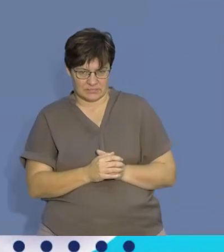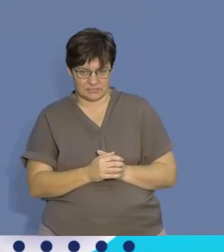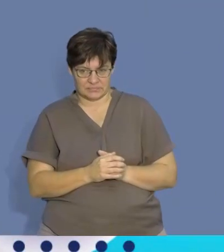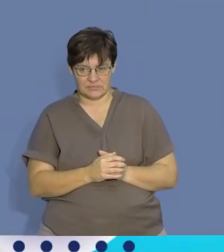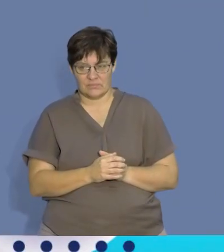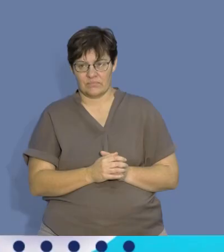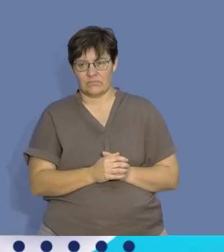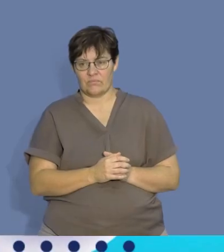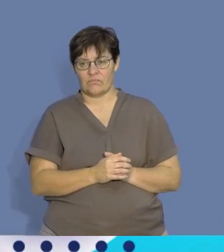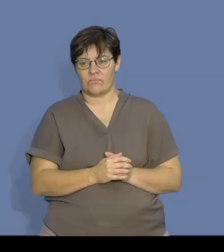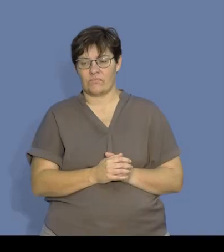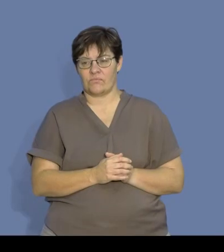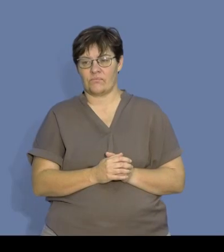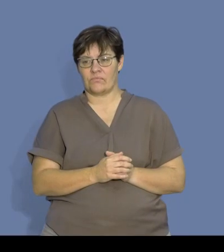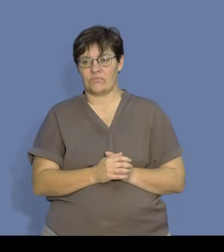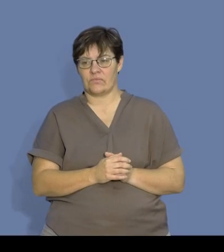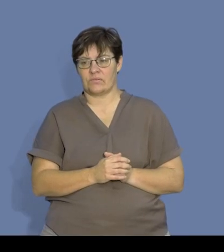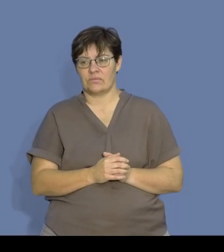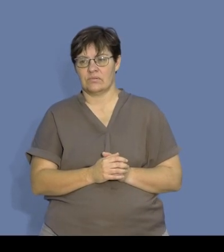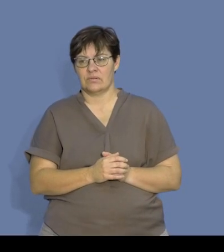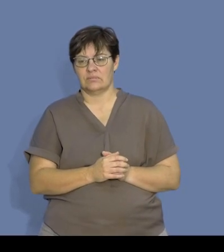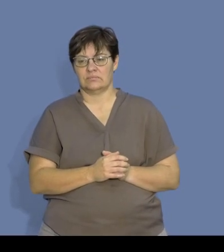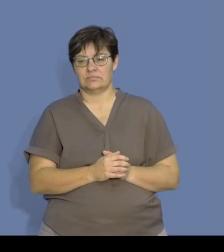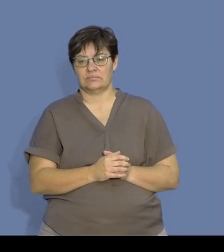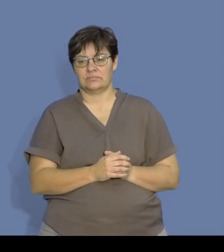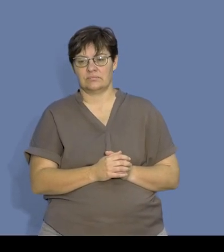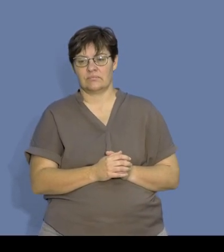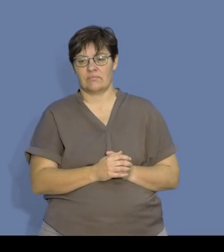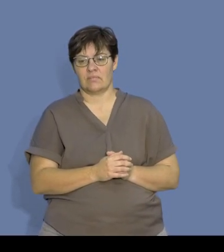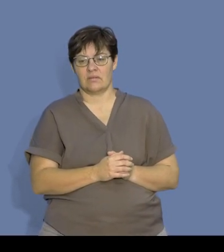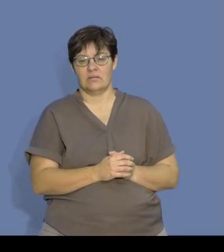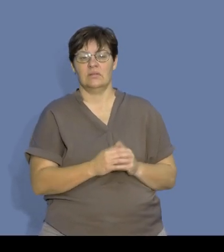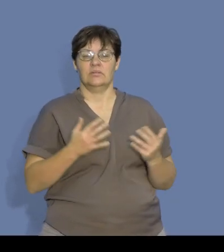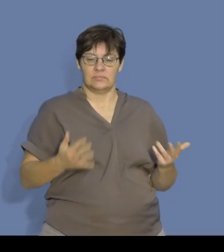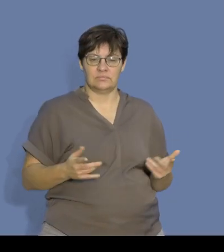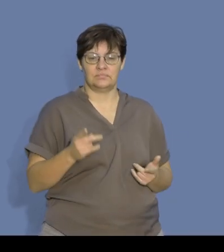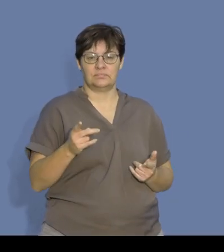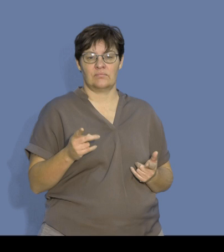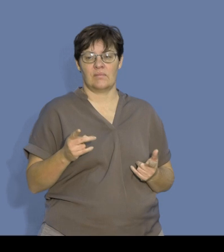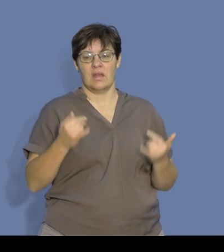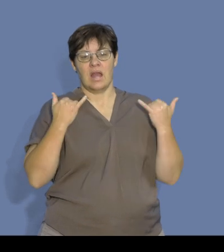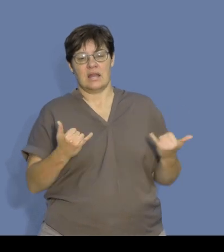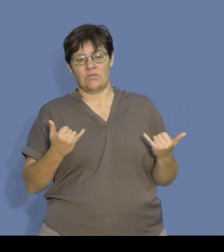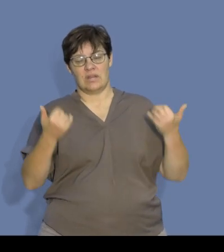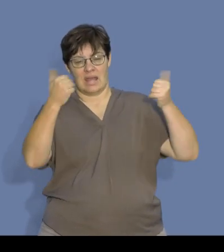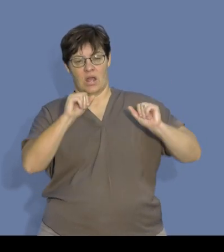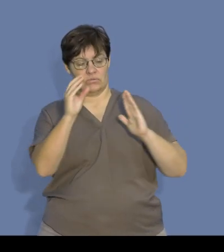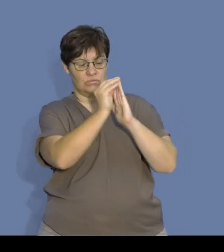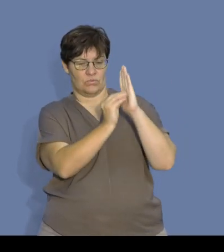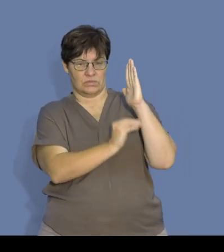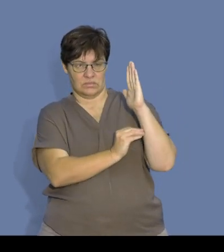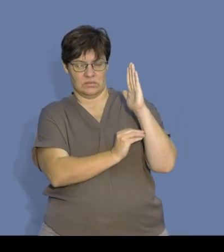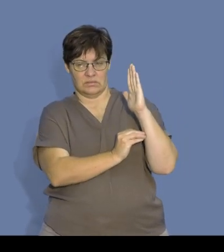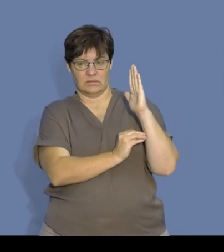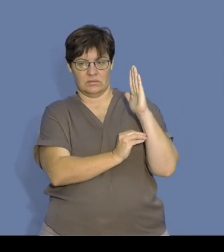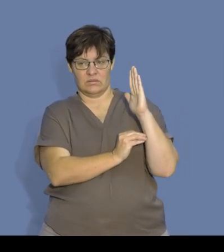before we continued. Right, so next bit of information, okay, that's it. So there's my current account note. So